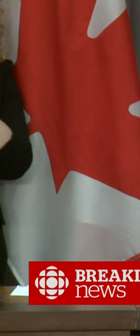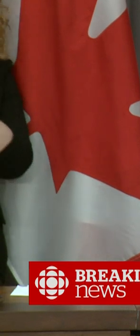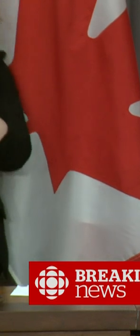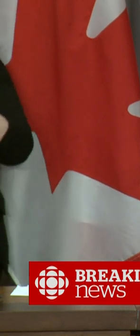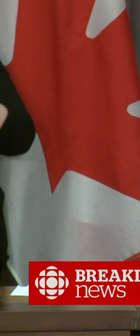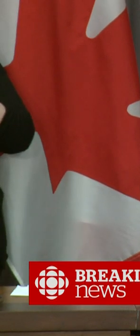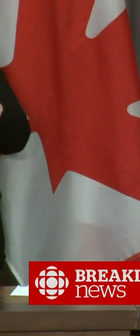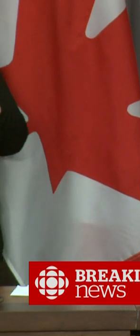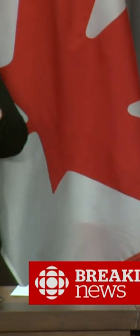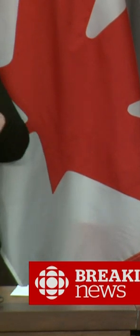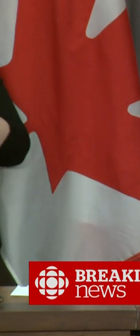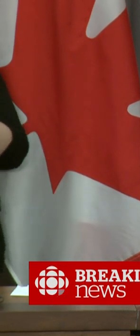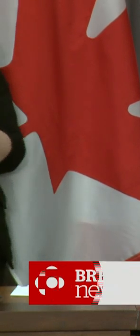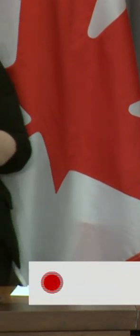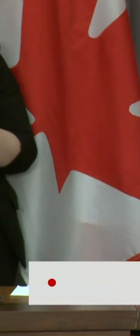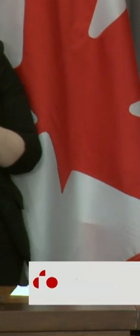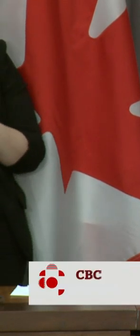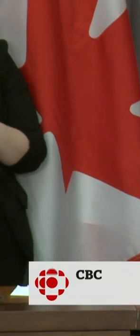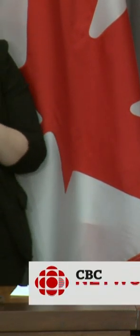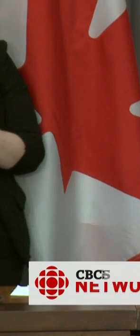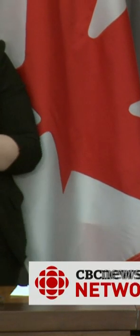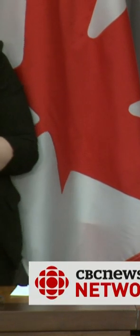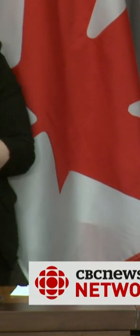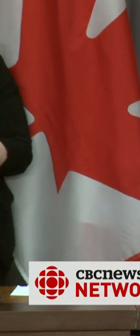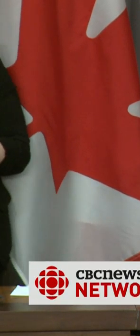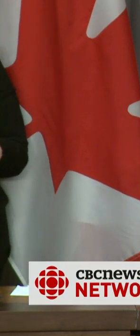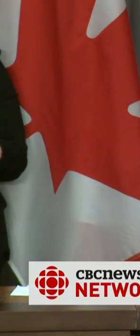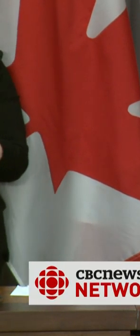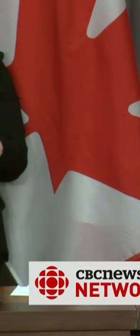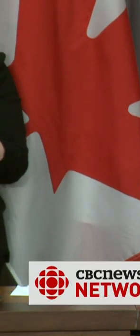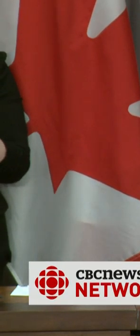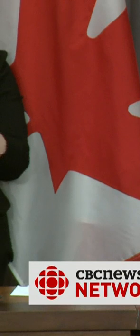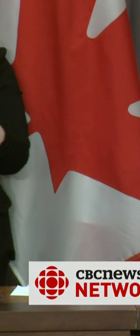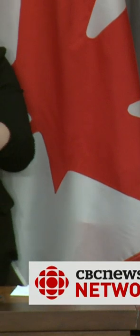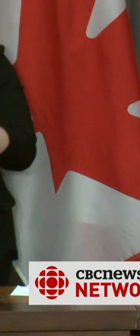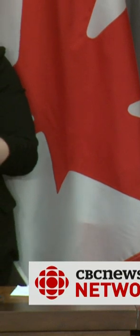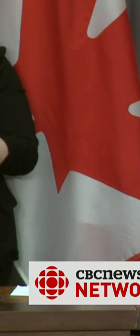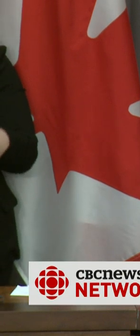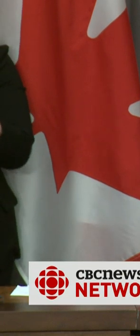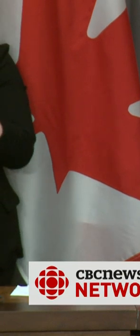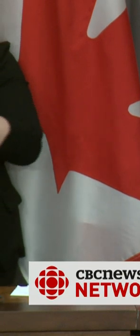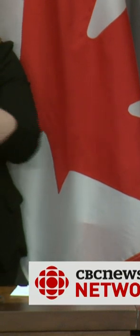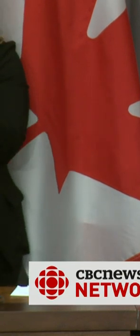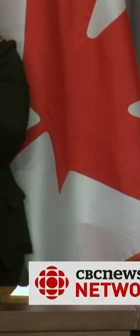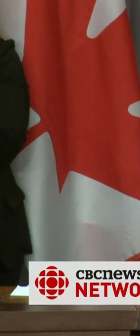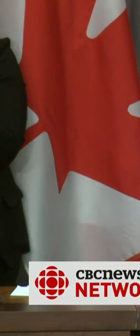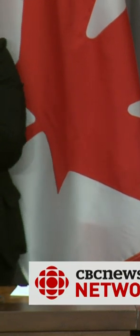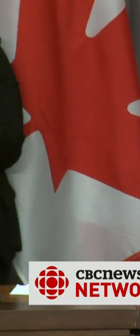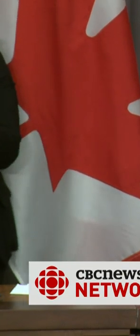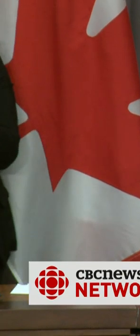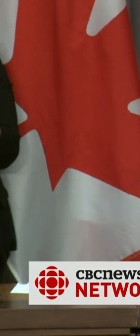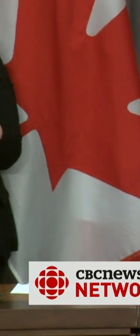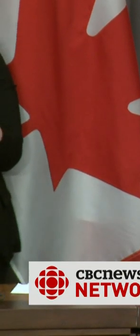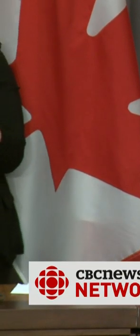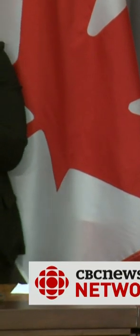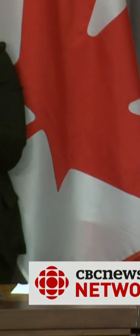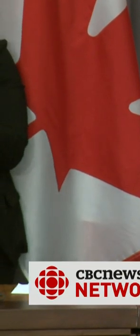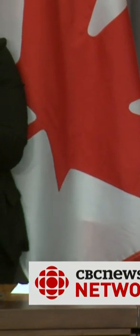can have the trust, can trust us to receive the income that they require to meet their needs.